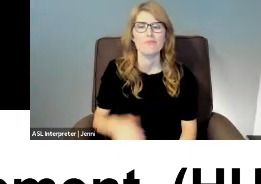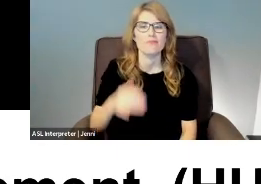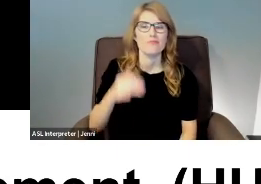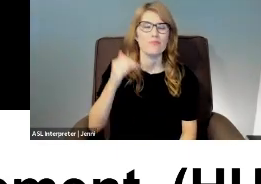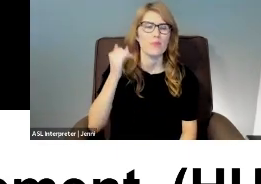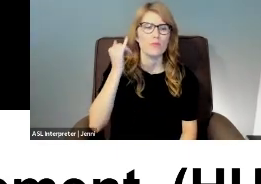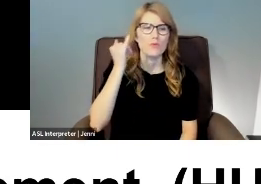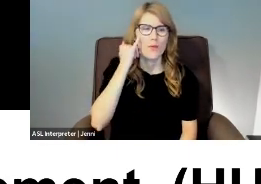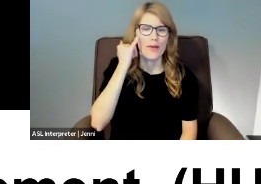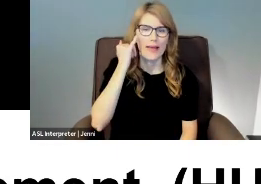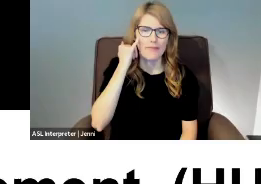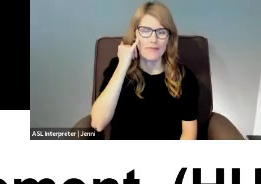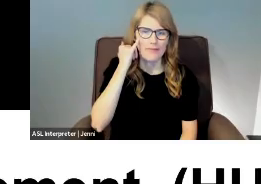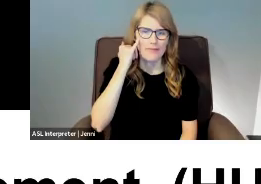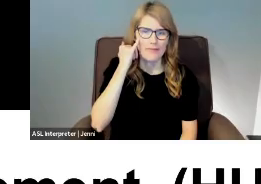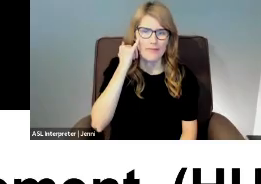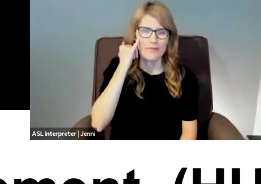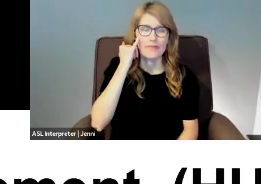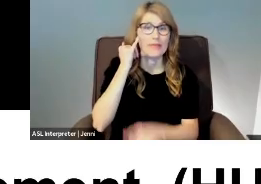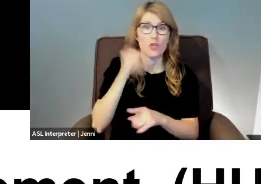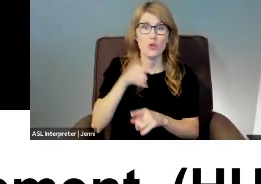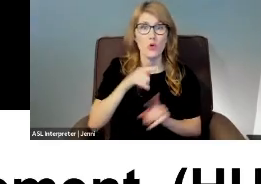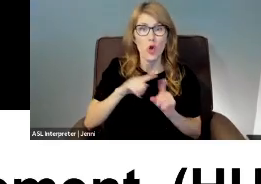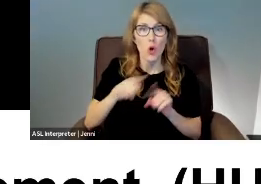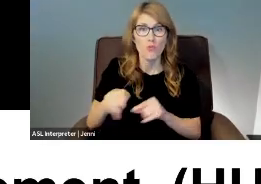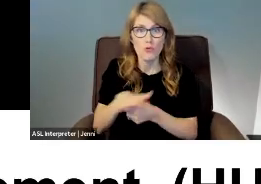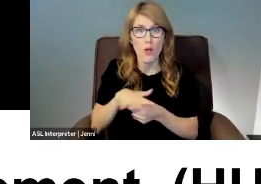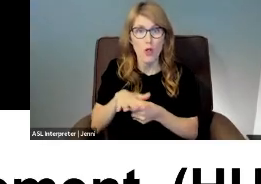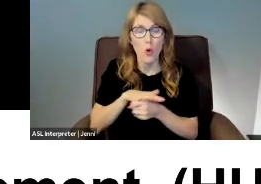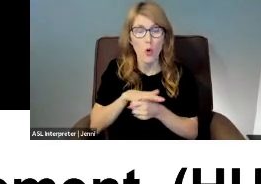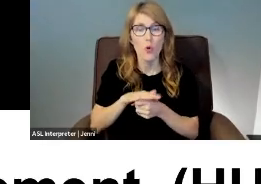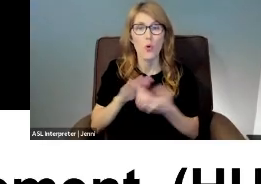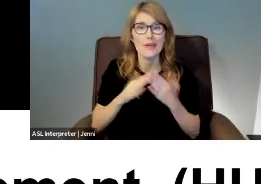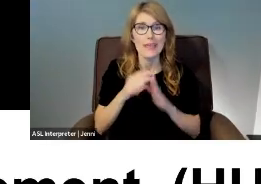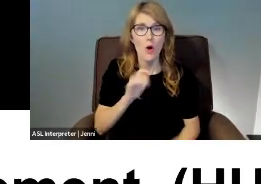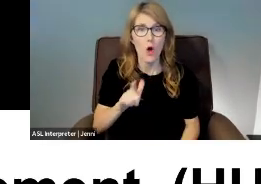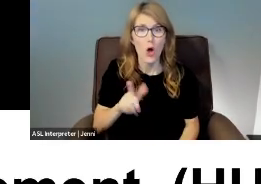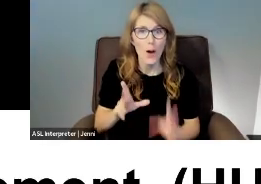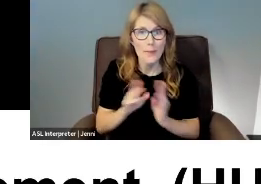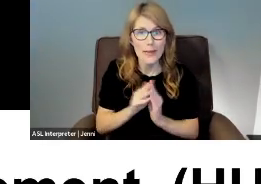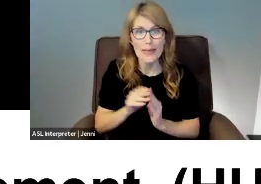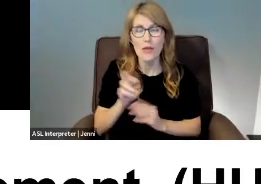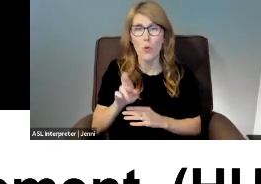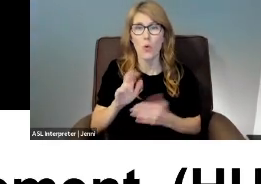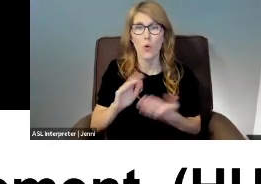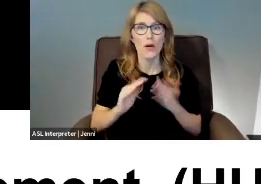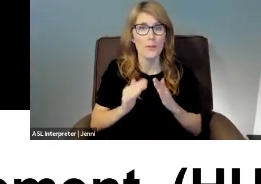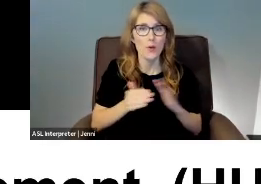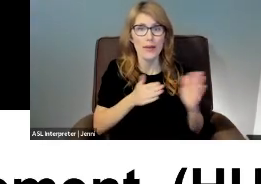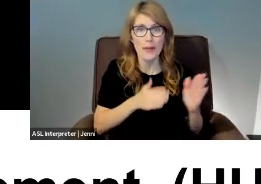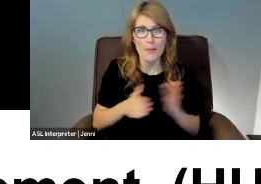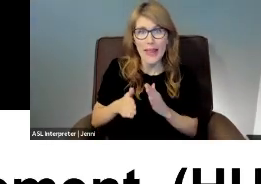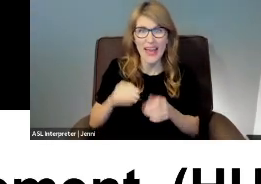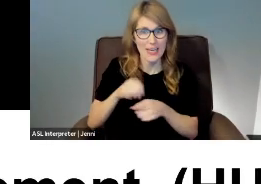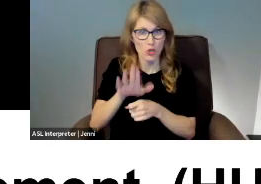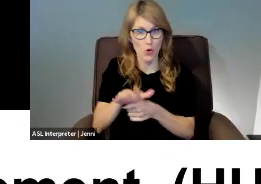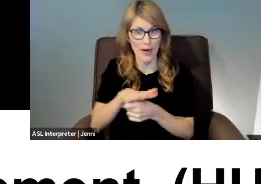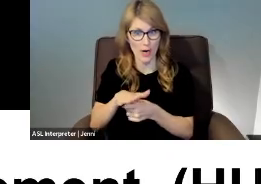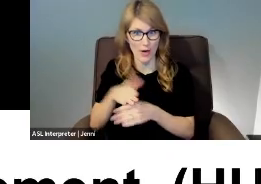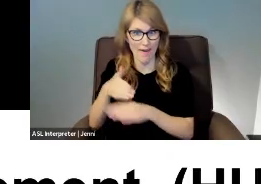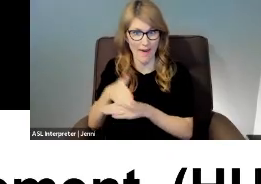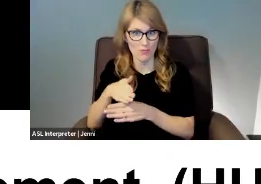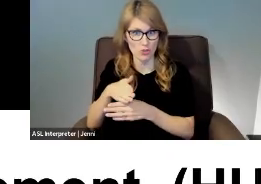any local town hall meetings or community plans in your area after disaster to make your